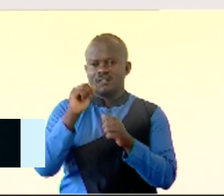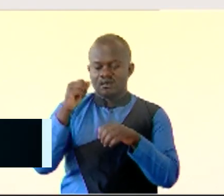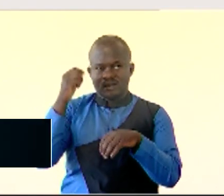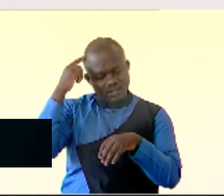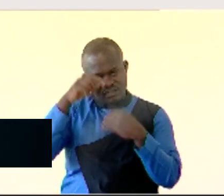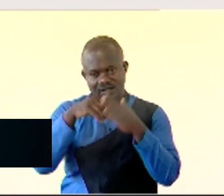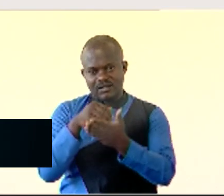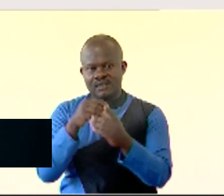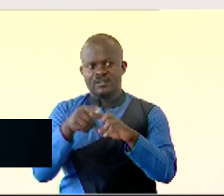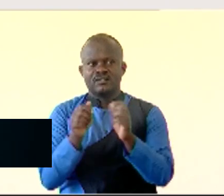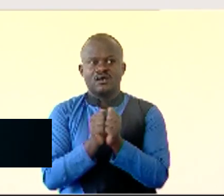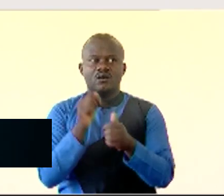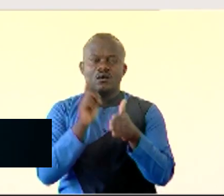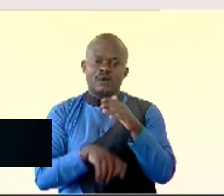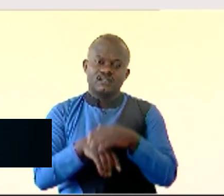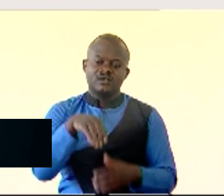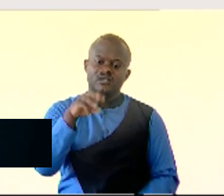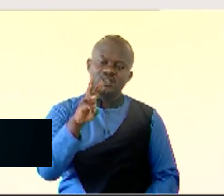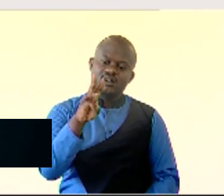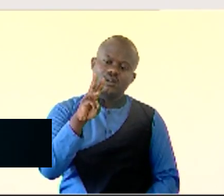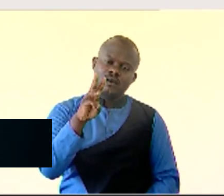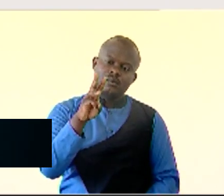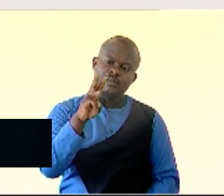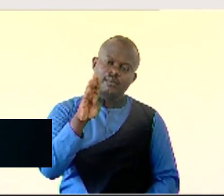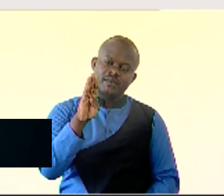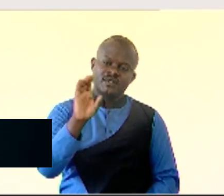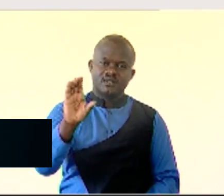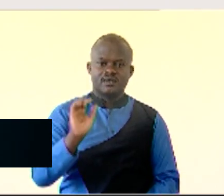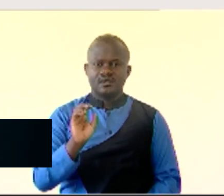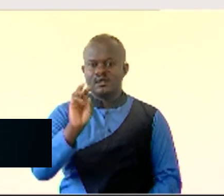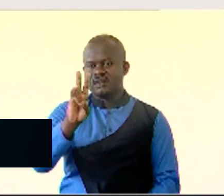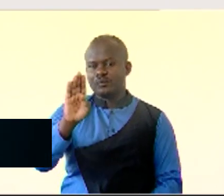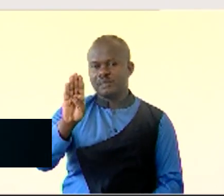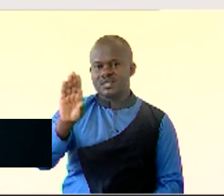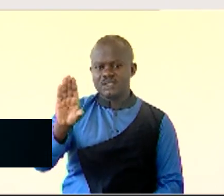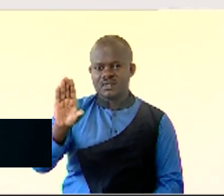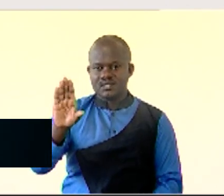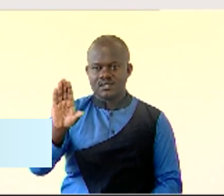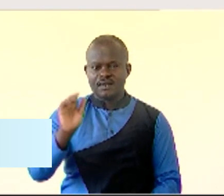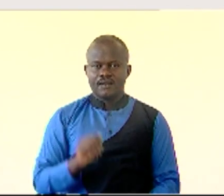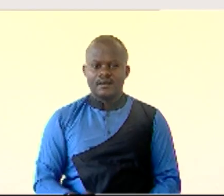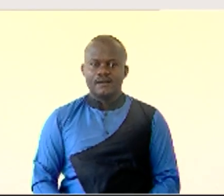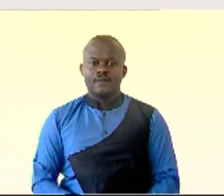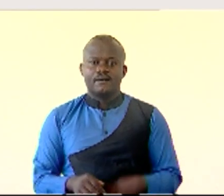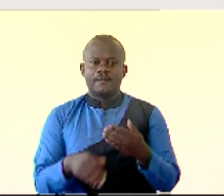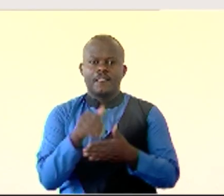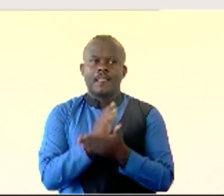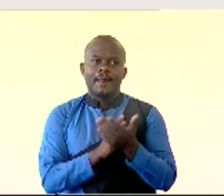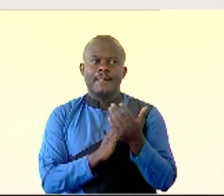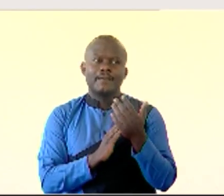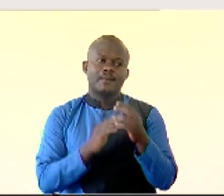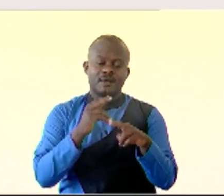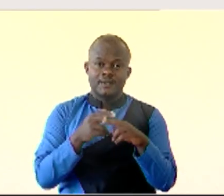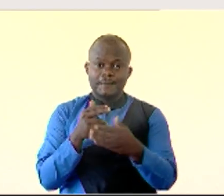blood cells, what you call WBC. The WBC, white blood cells, or sometimes they are called